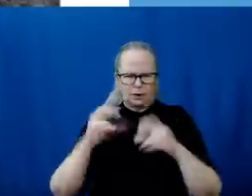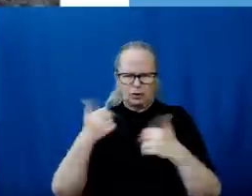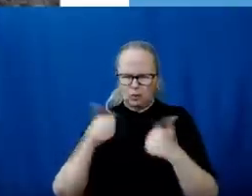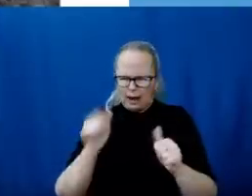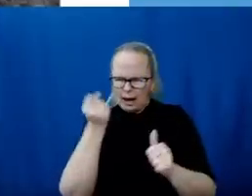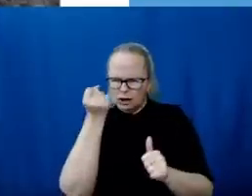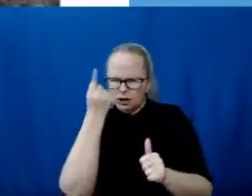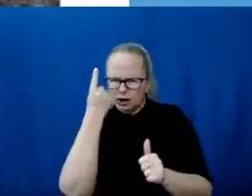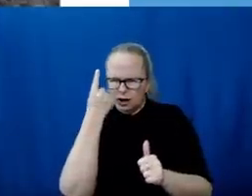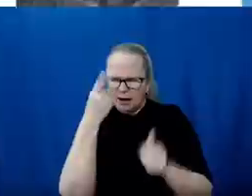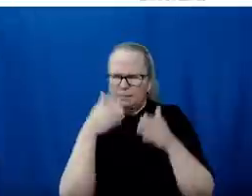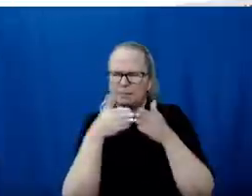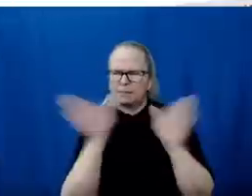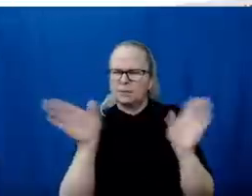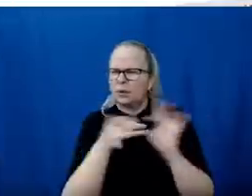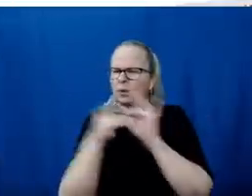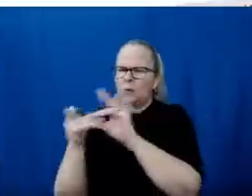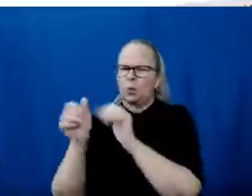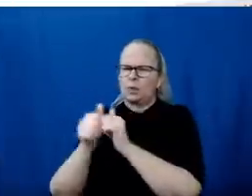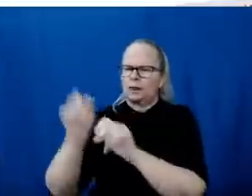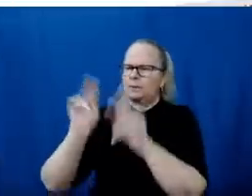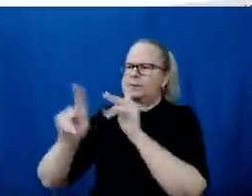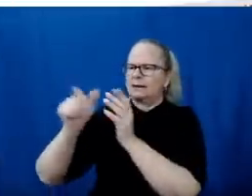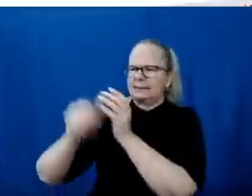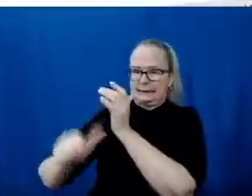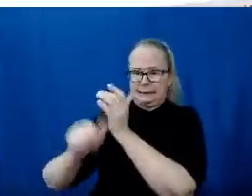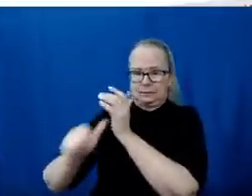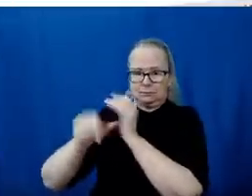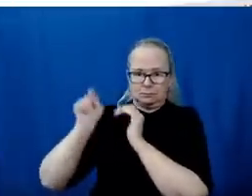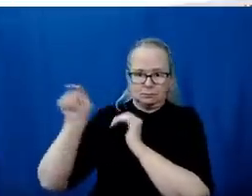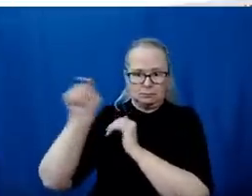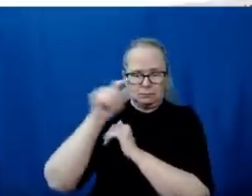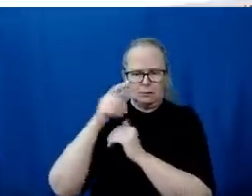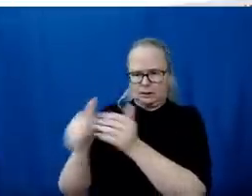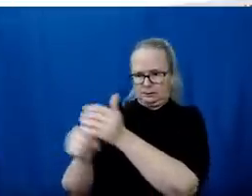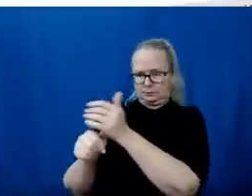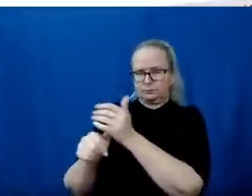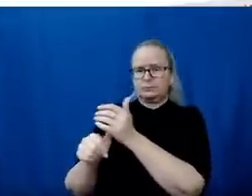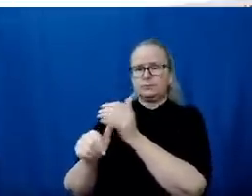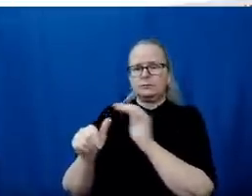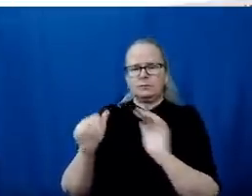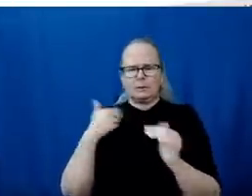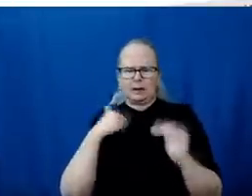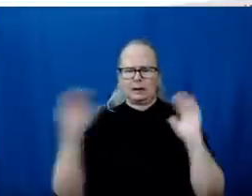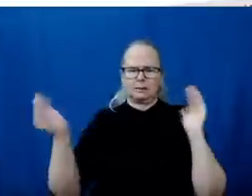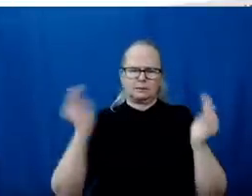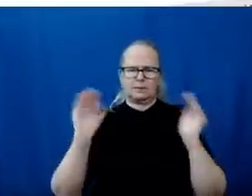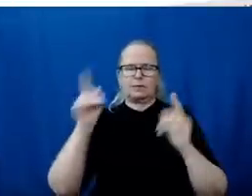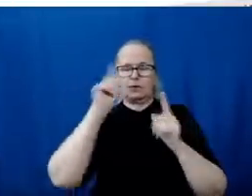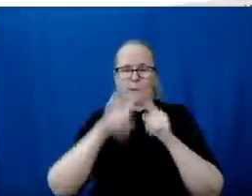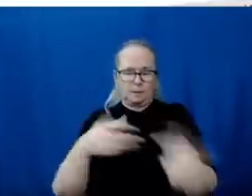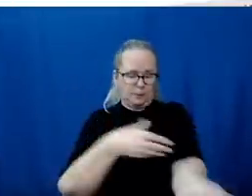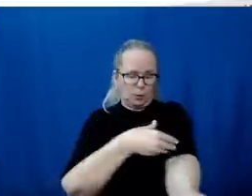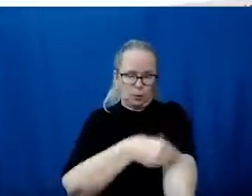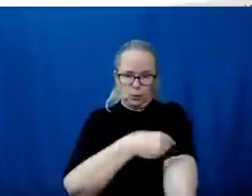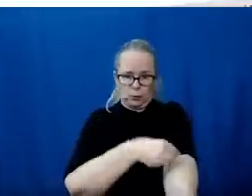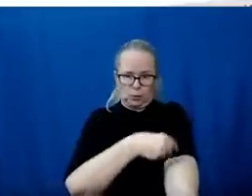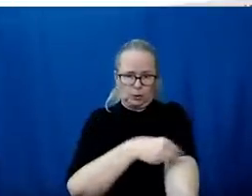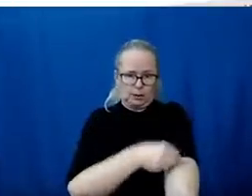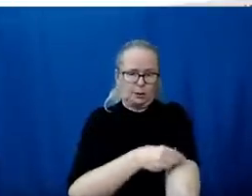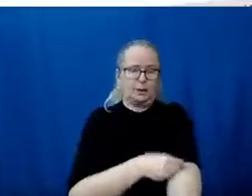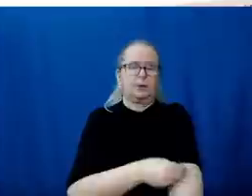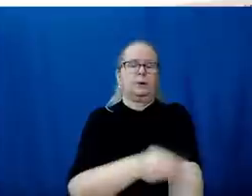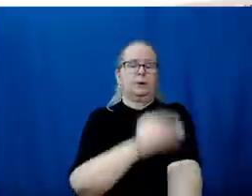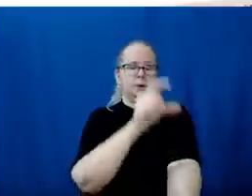the population at large that contributes to the wastewater. The analogy is drawing blood from a